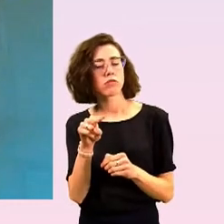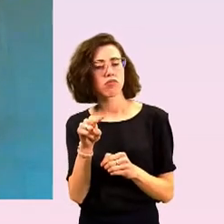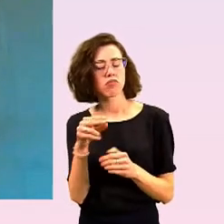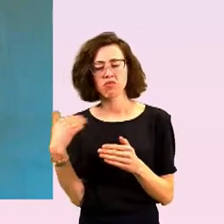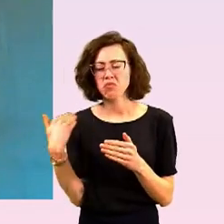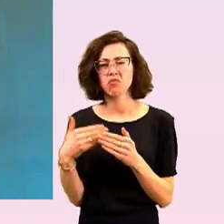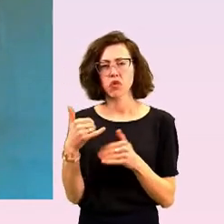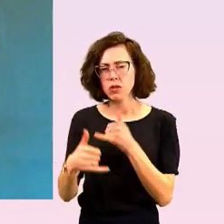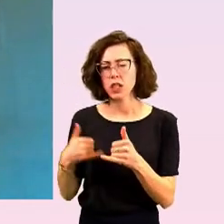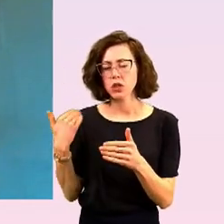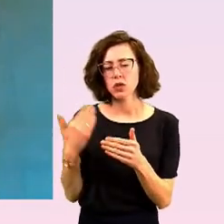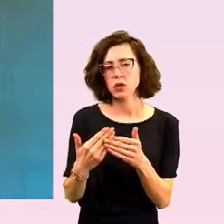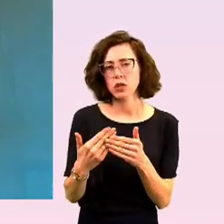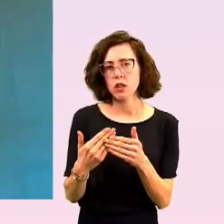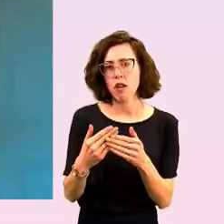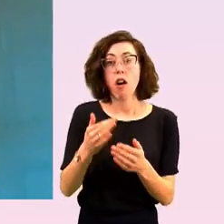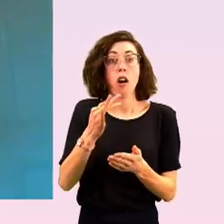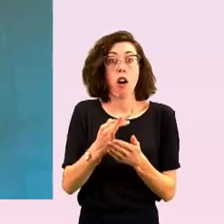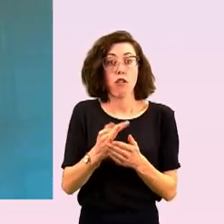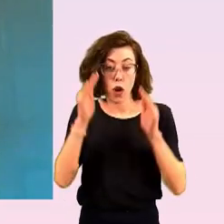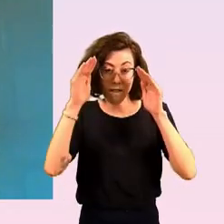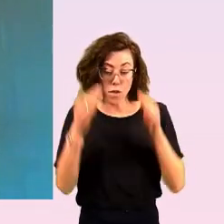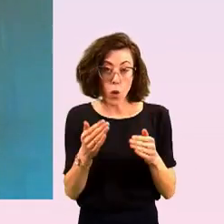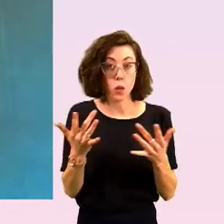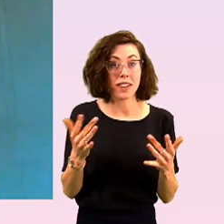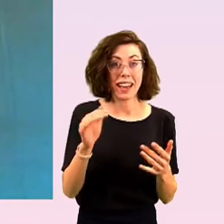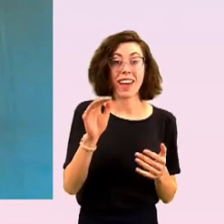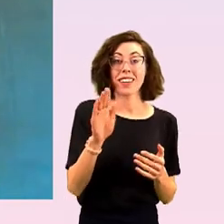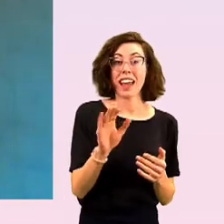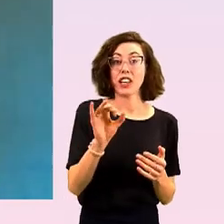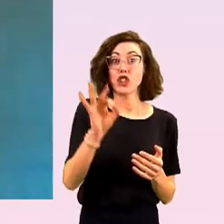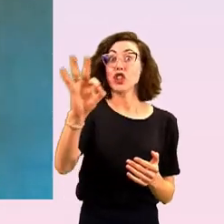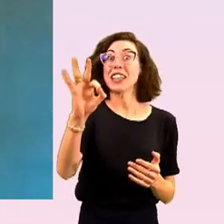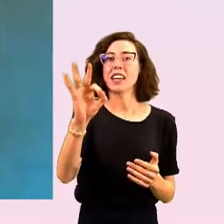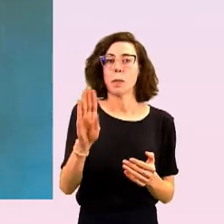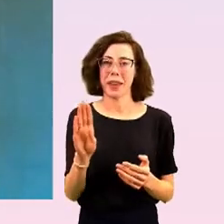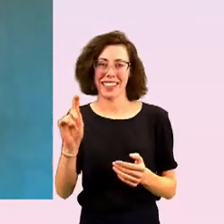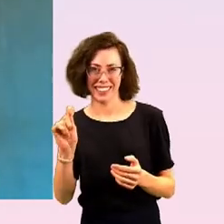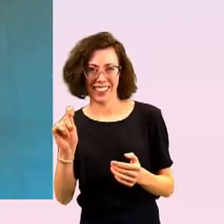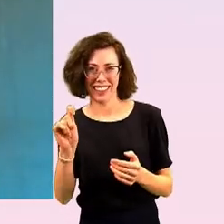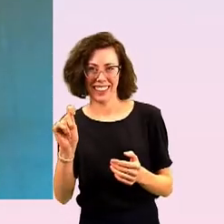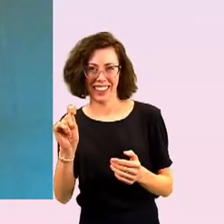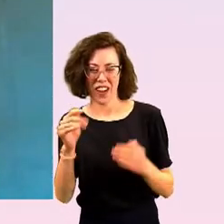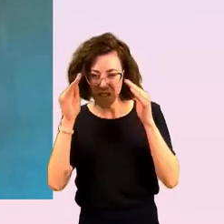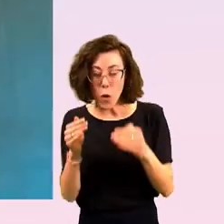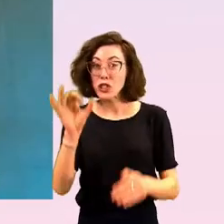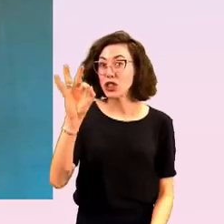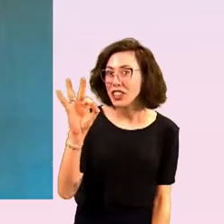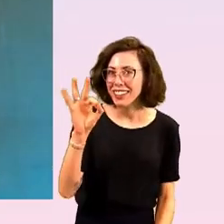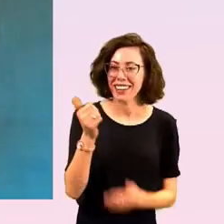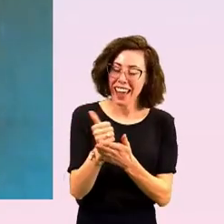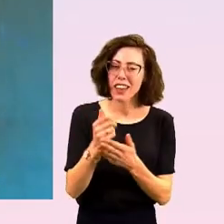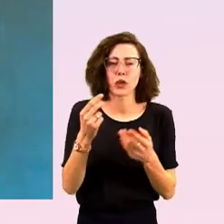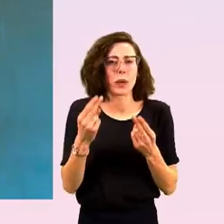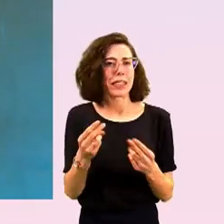the focus falls on the G. And there's kind of a grappling to become more inclusive. So for your different